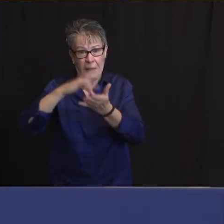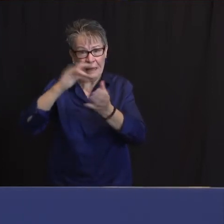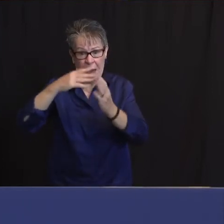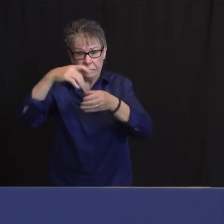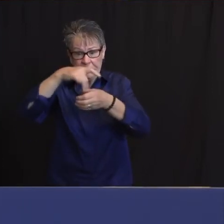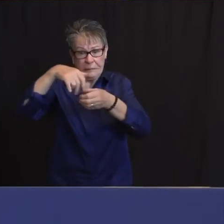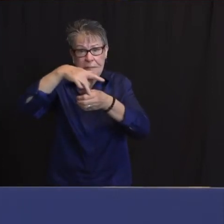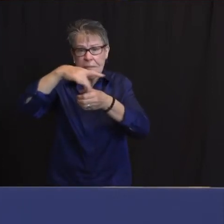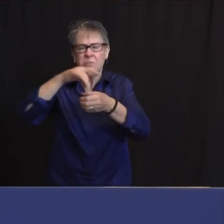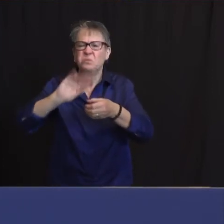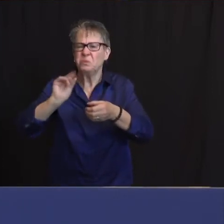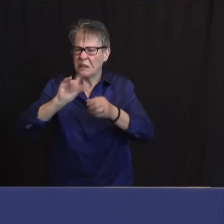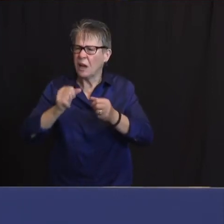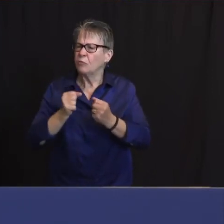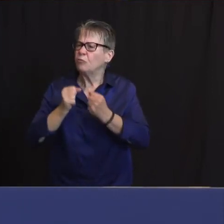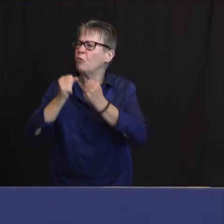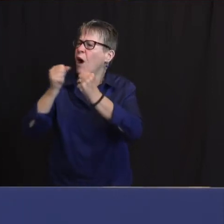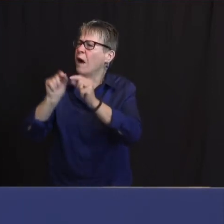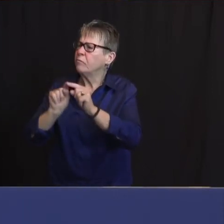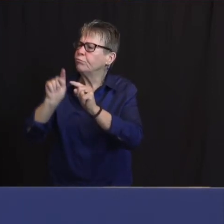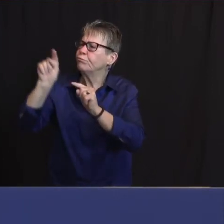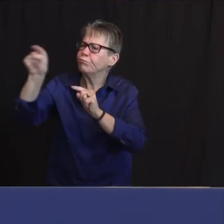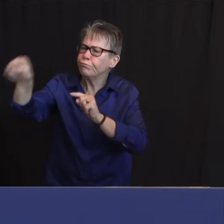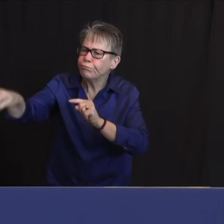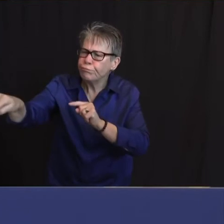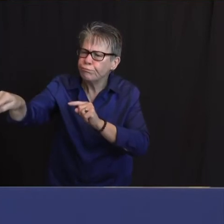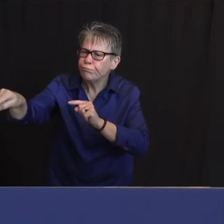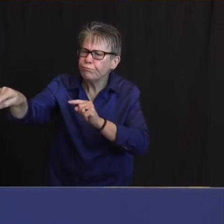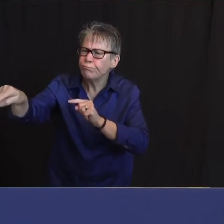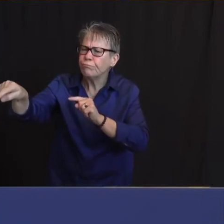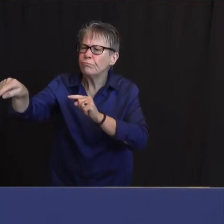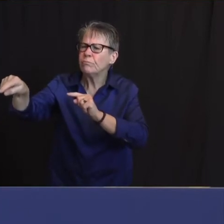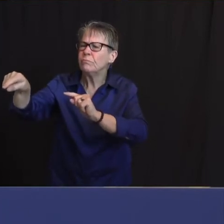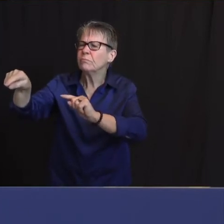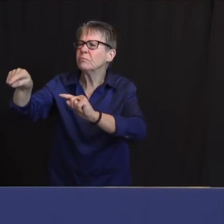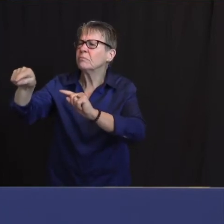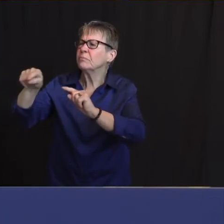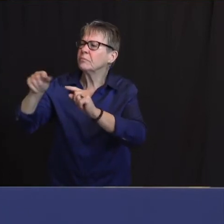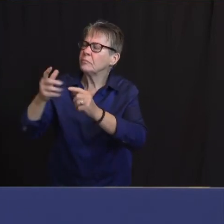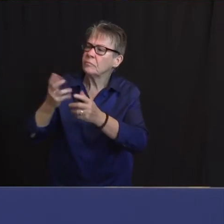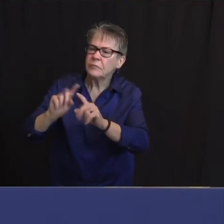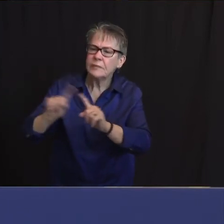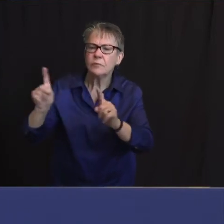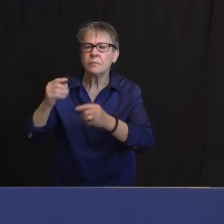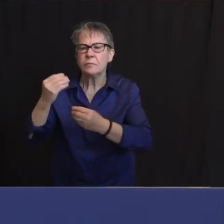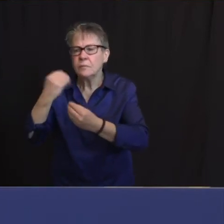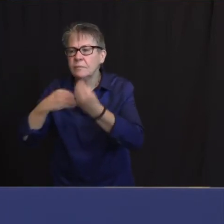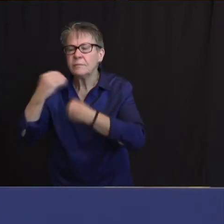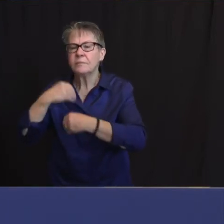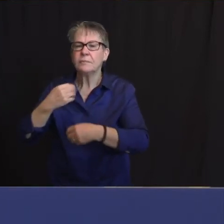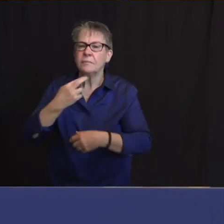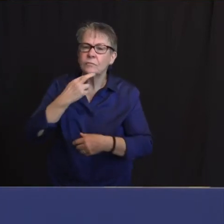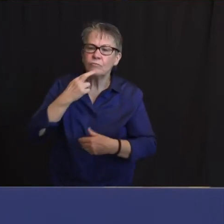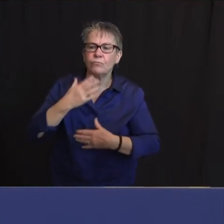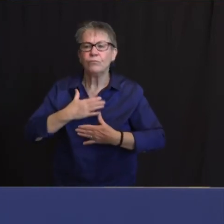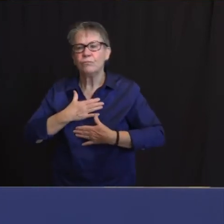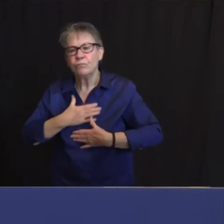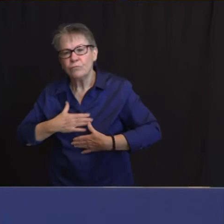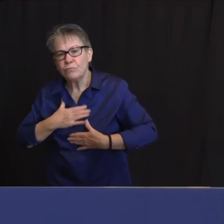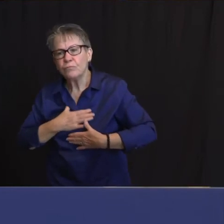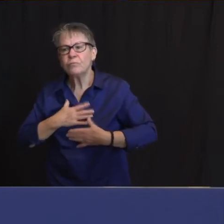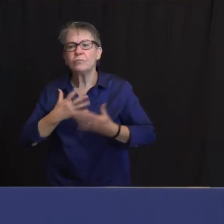helpful, but also in a state as small and dense as ours, also has potentially unintended consequences. I think the school